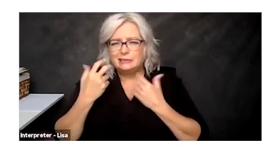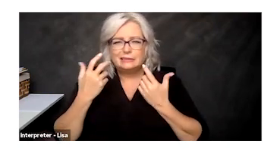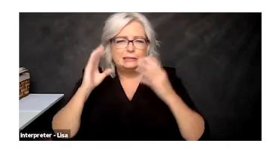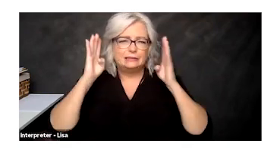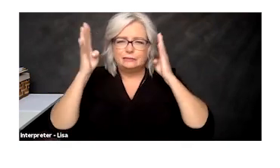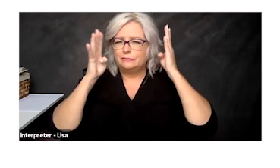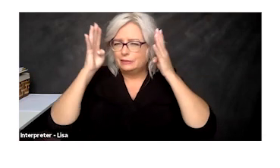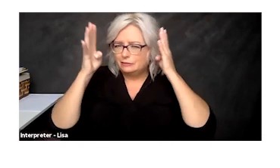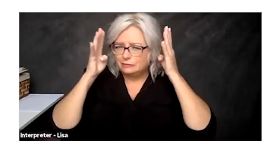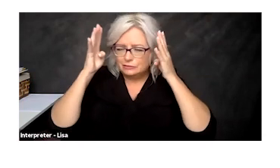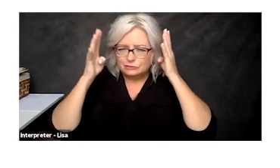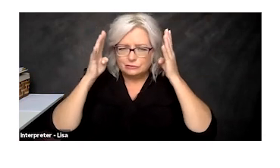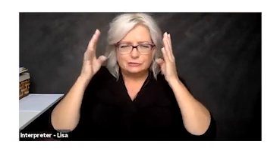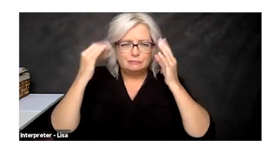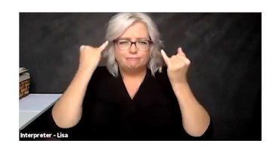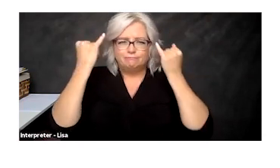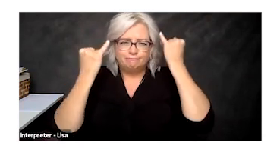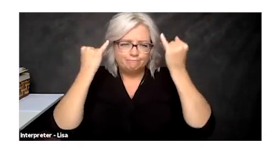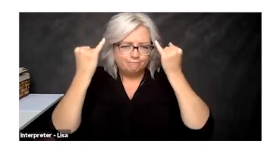innovation or